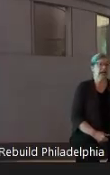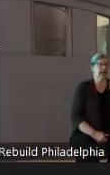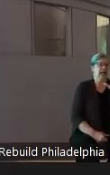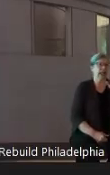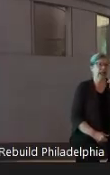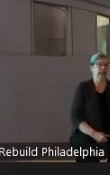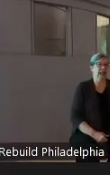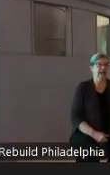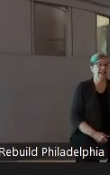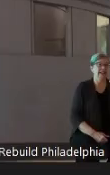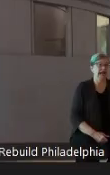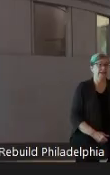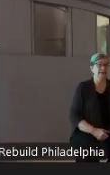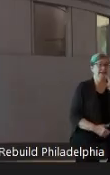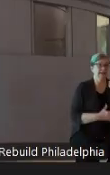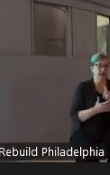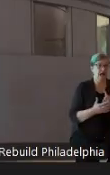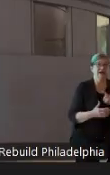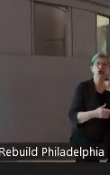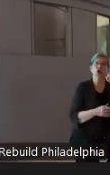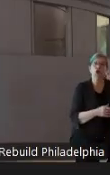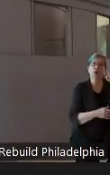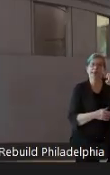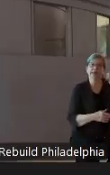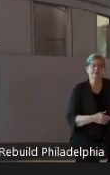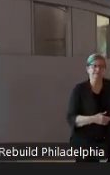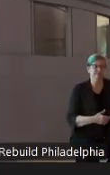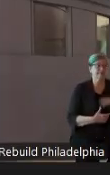Reconsidered. Thank you.